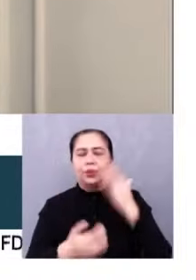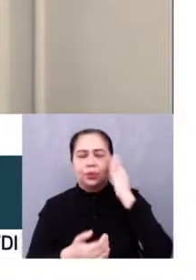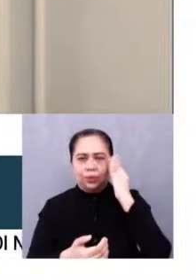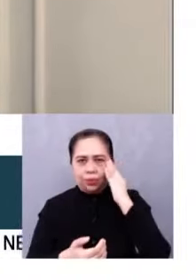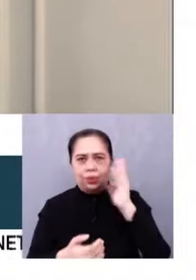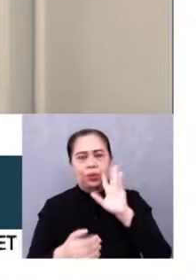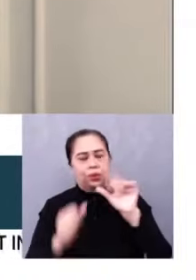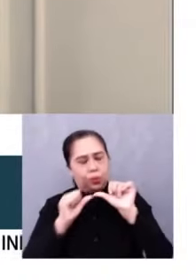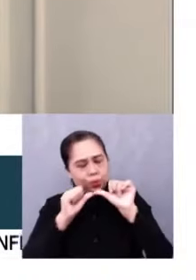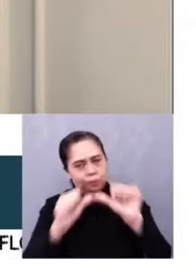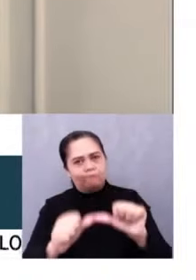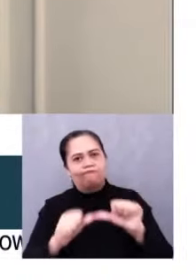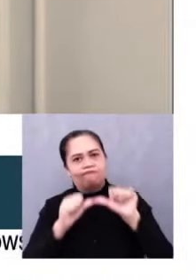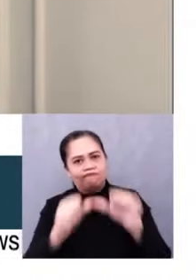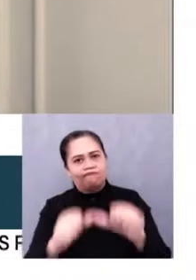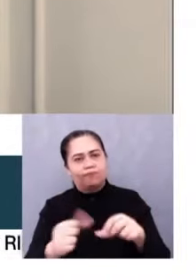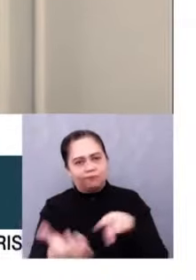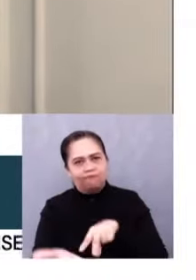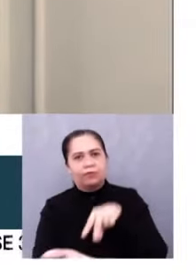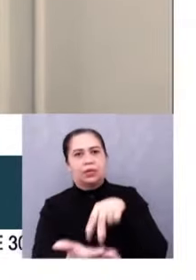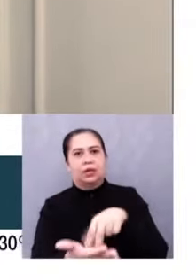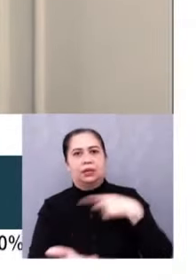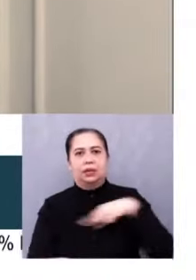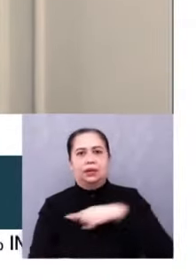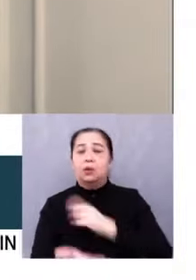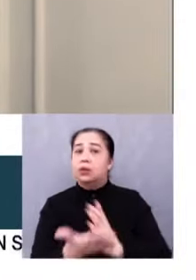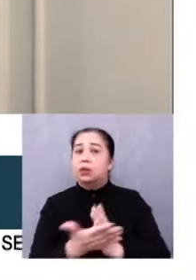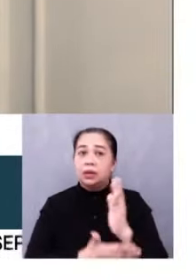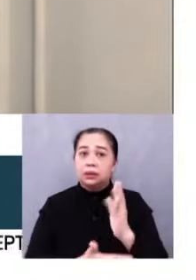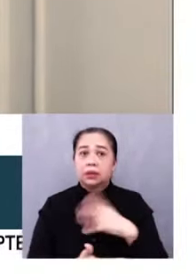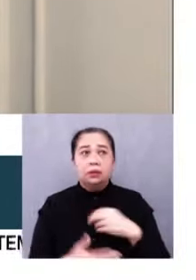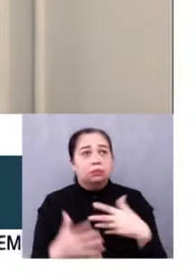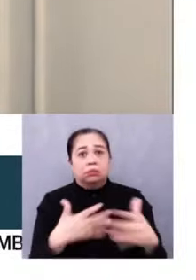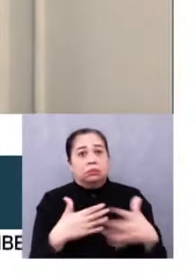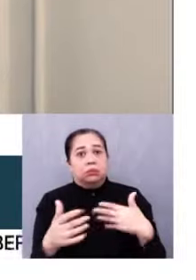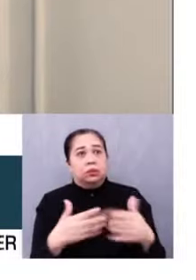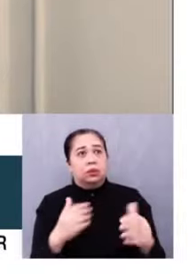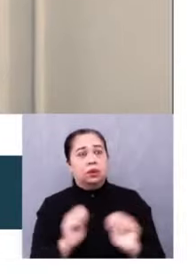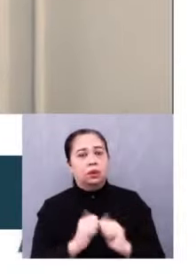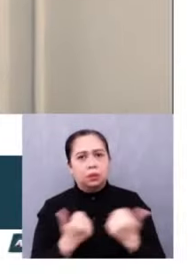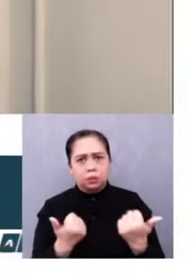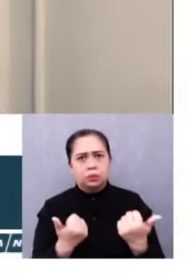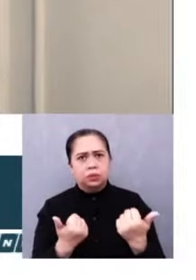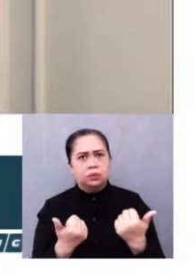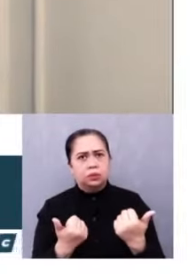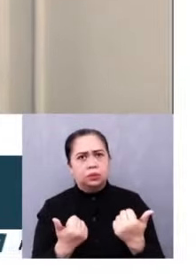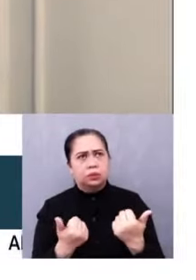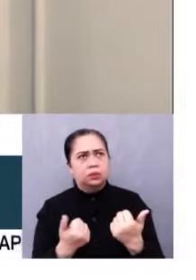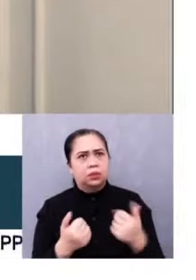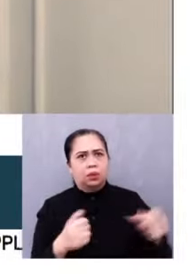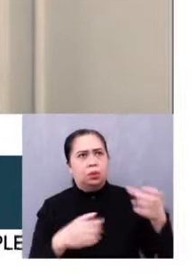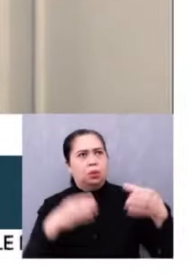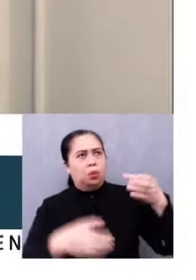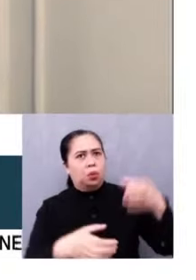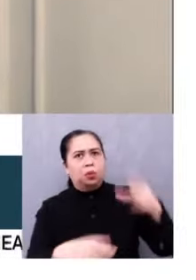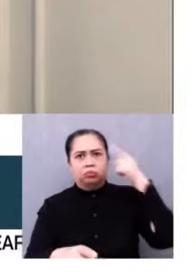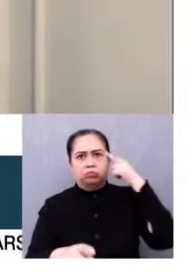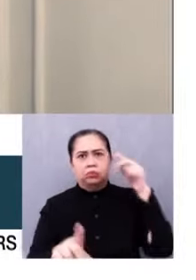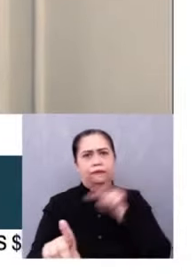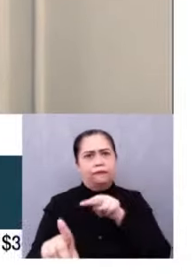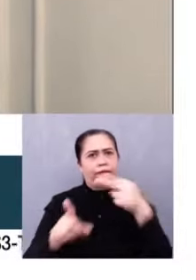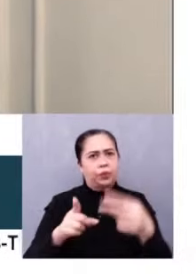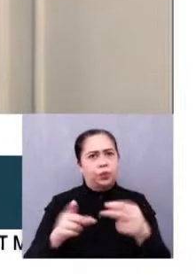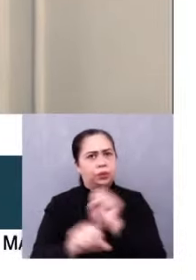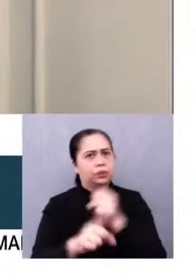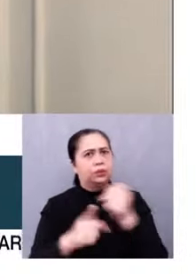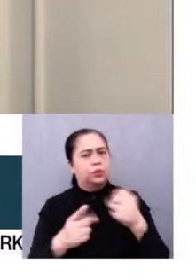to stand up for our rights. And regardless of how the courts may view the situation, we will